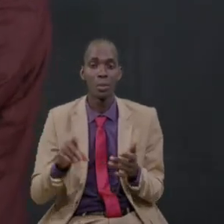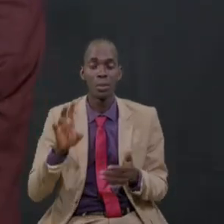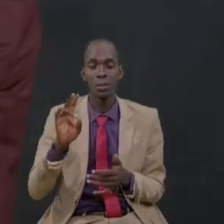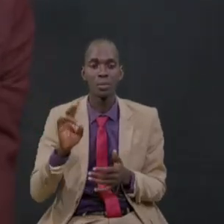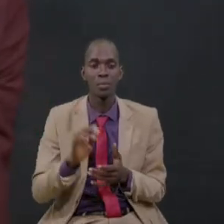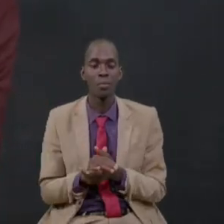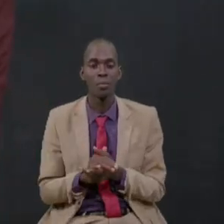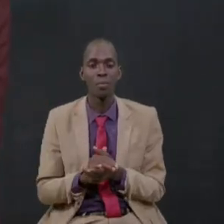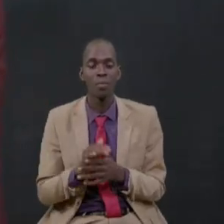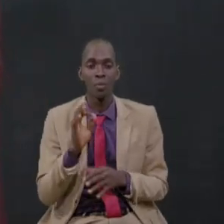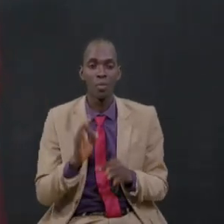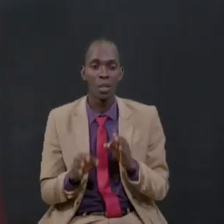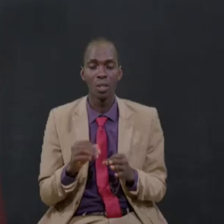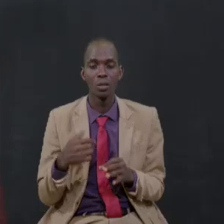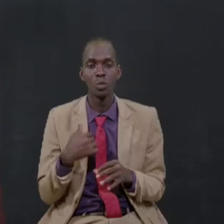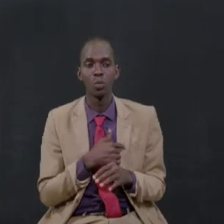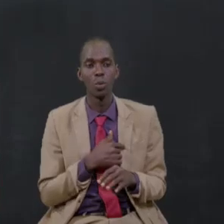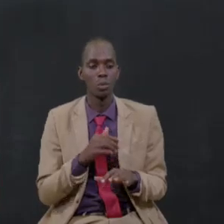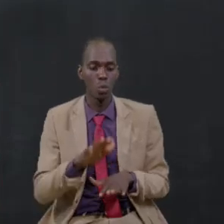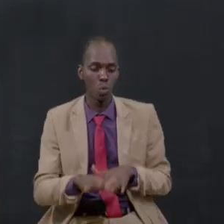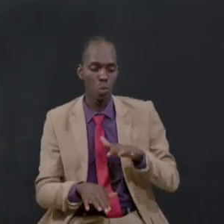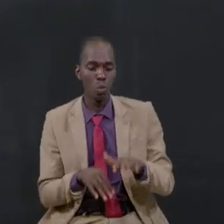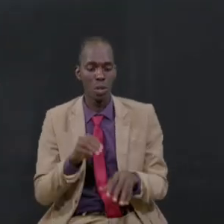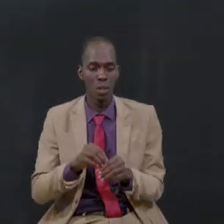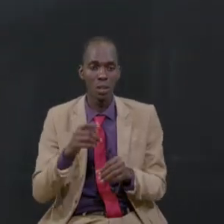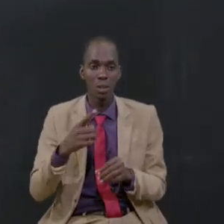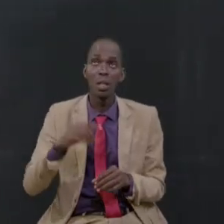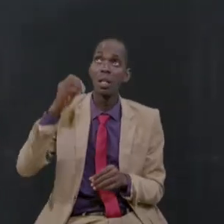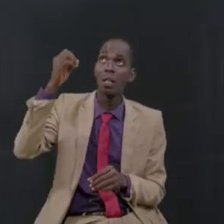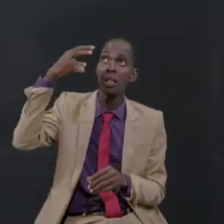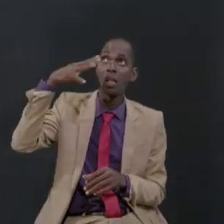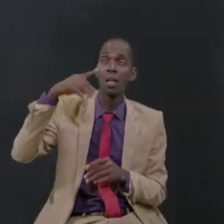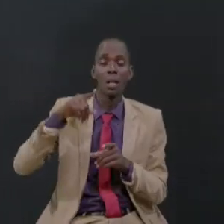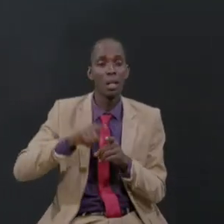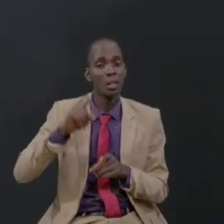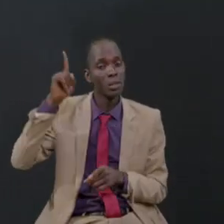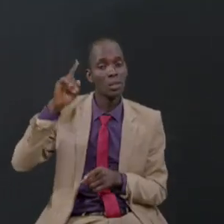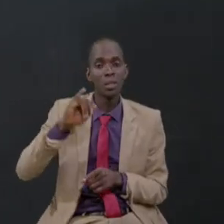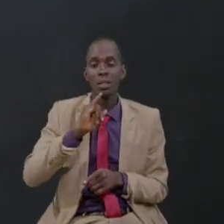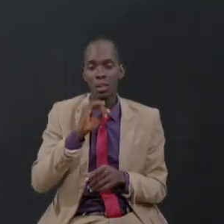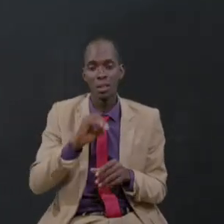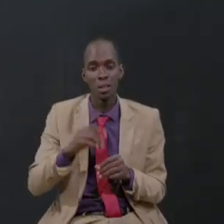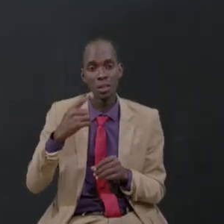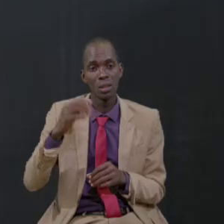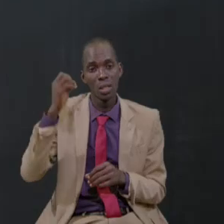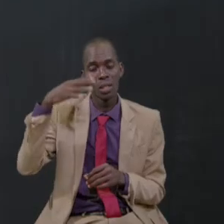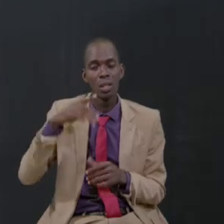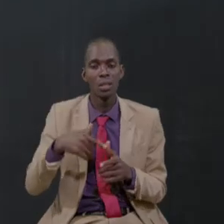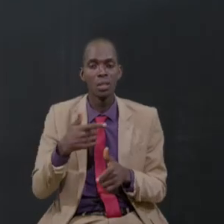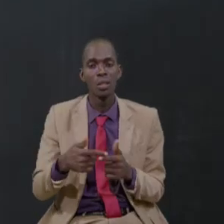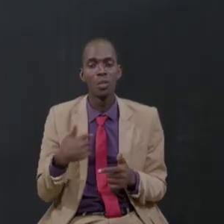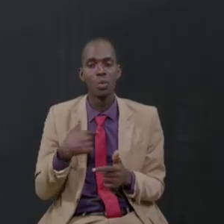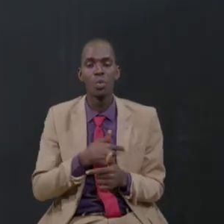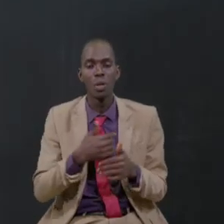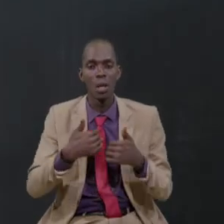the light as He is in the light, then we have fellowship